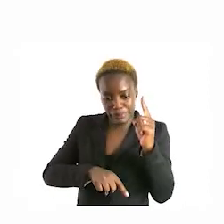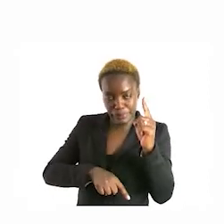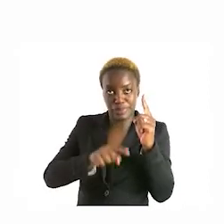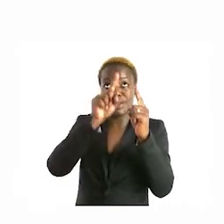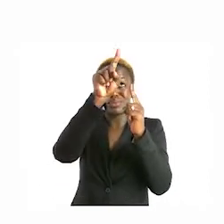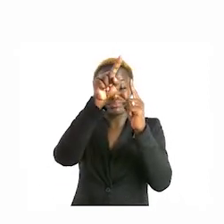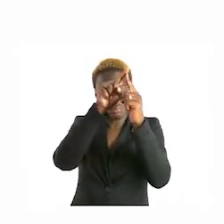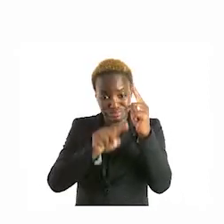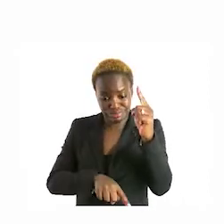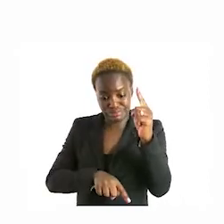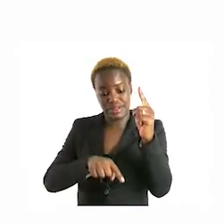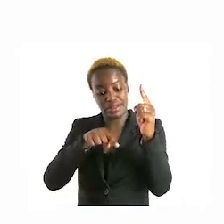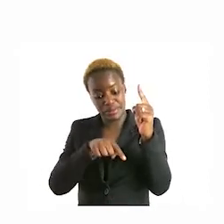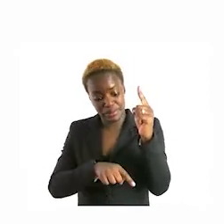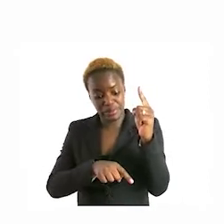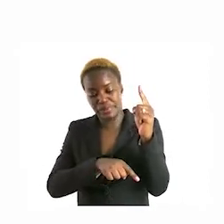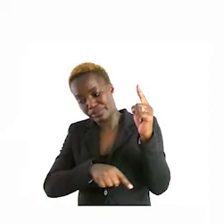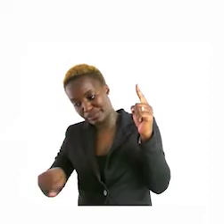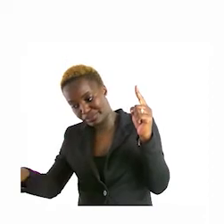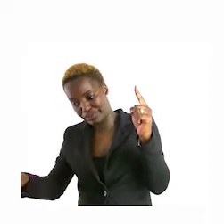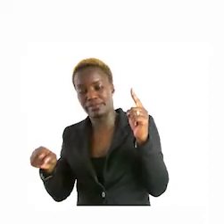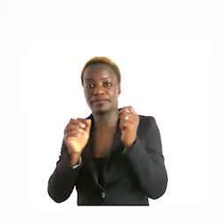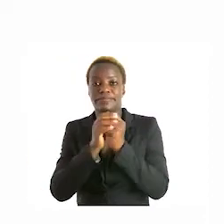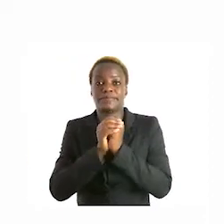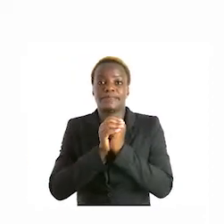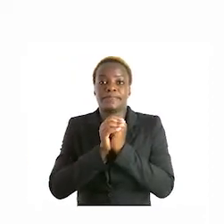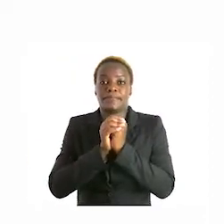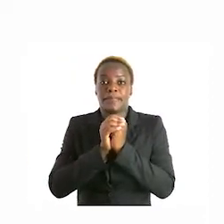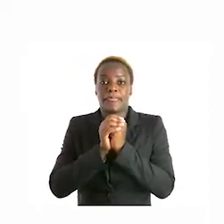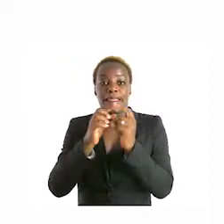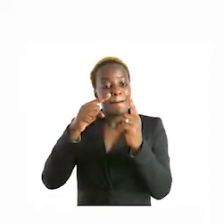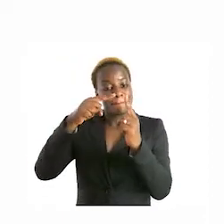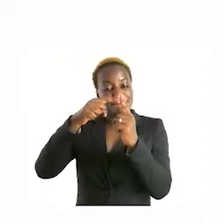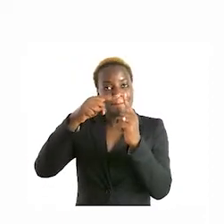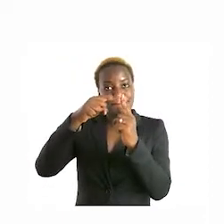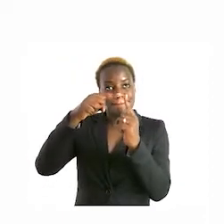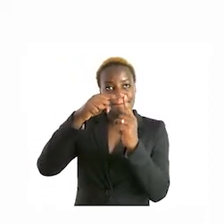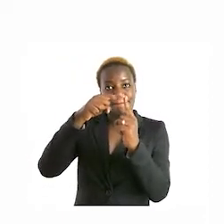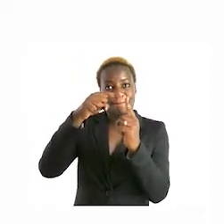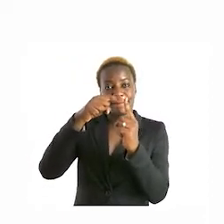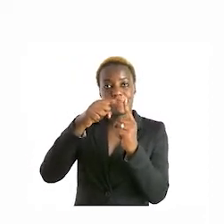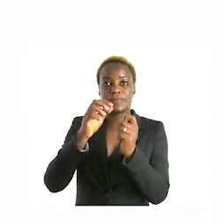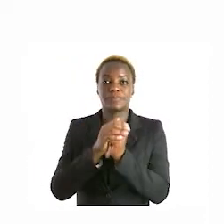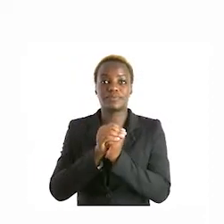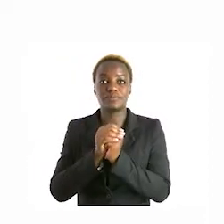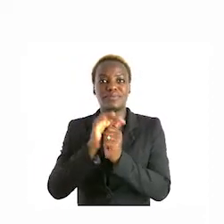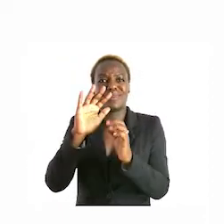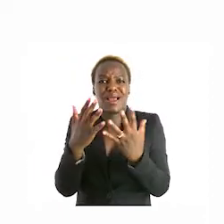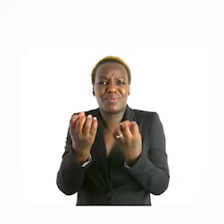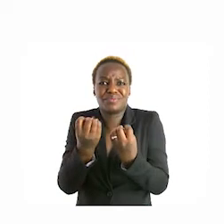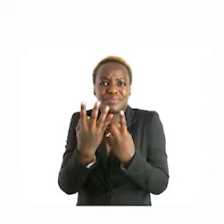many corners, and the corners actually form where the two lines are meeting. So how many corners can you see